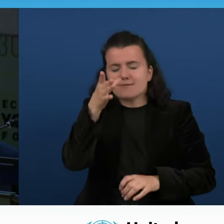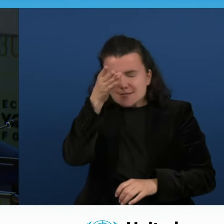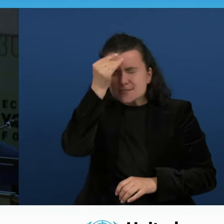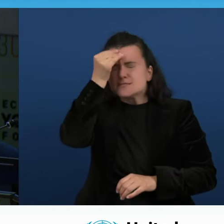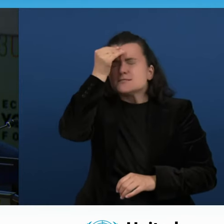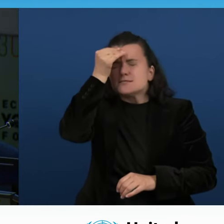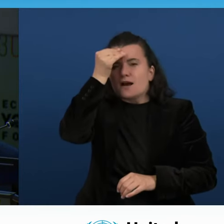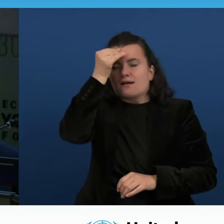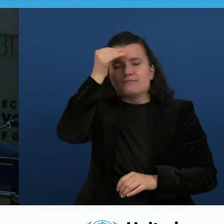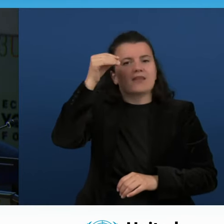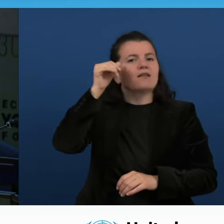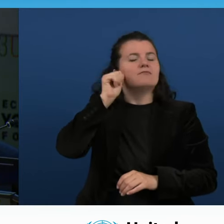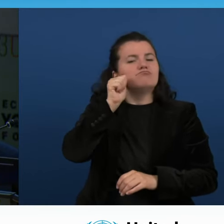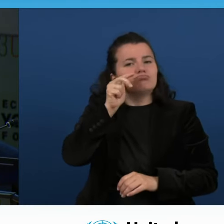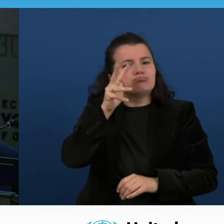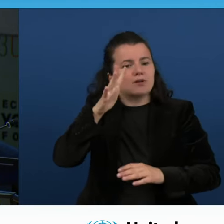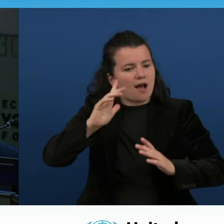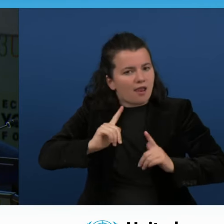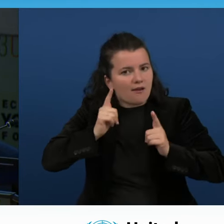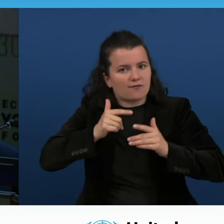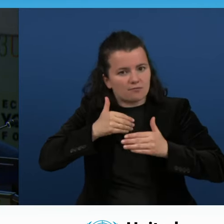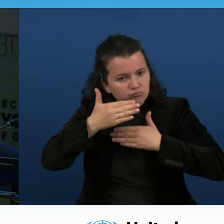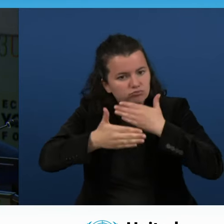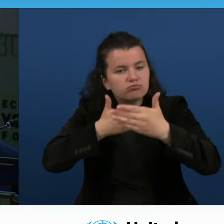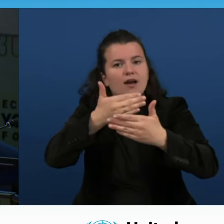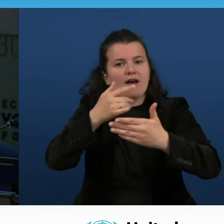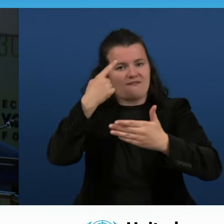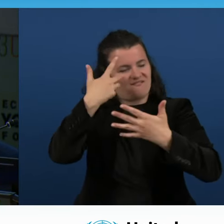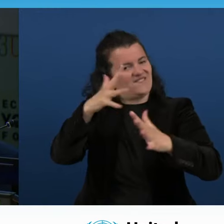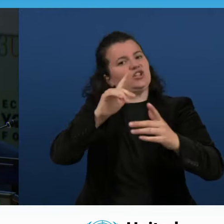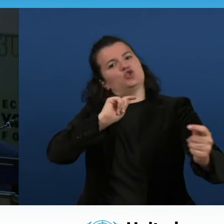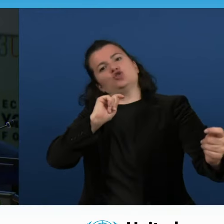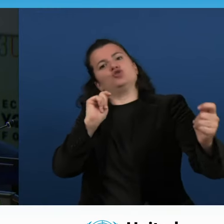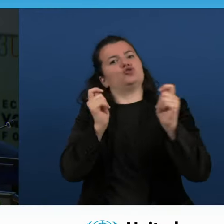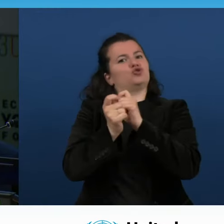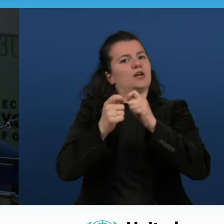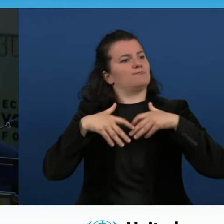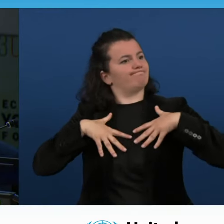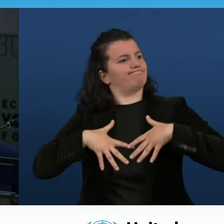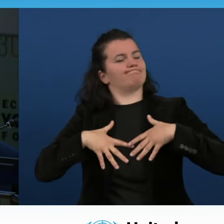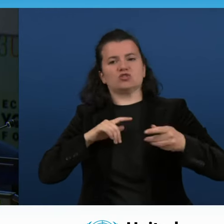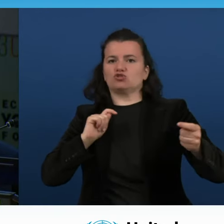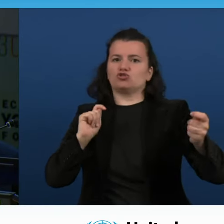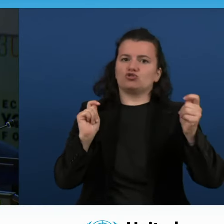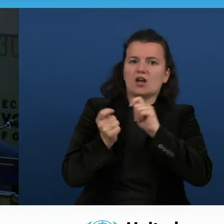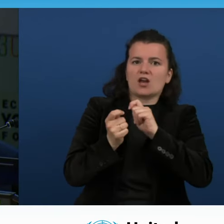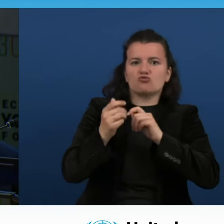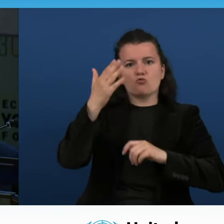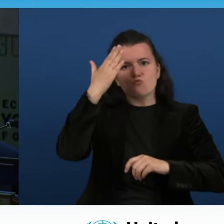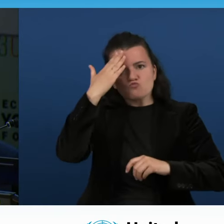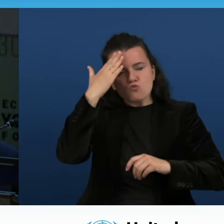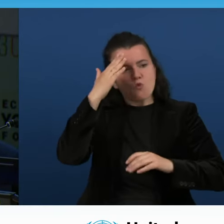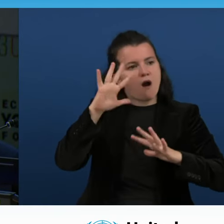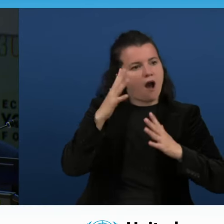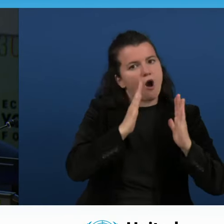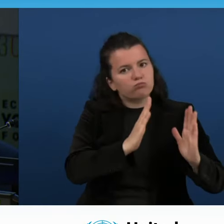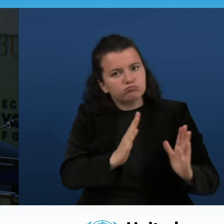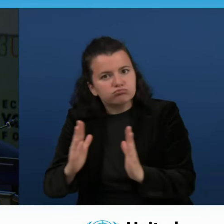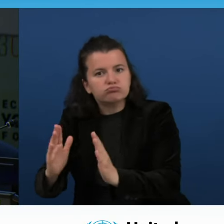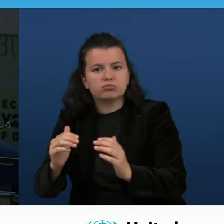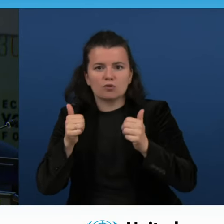tomorrow to act in a very responsible manner when it comes to our